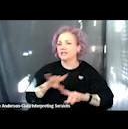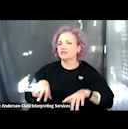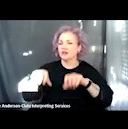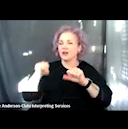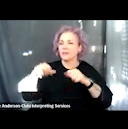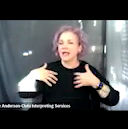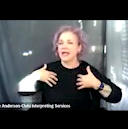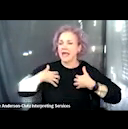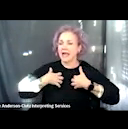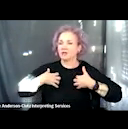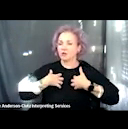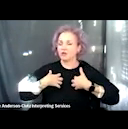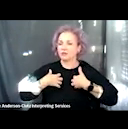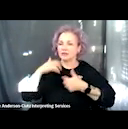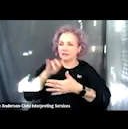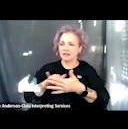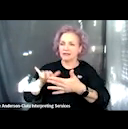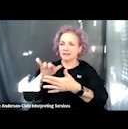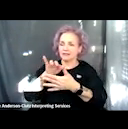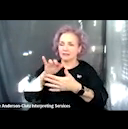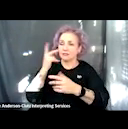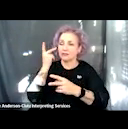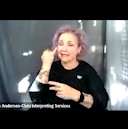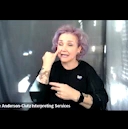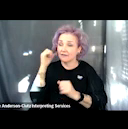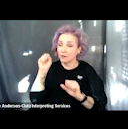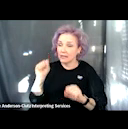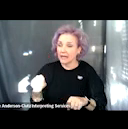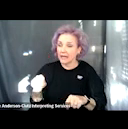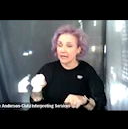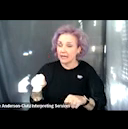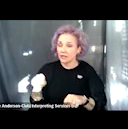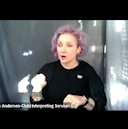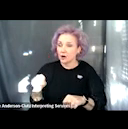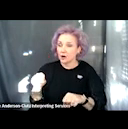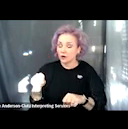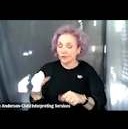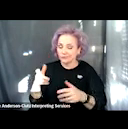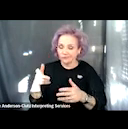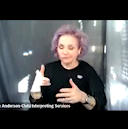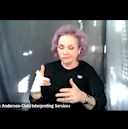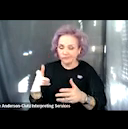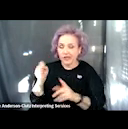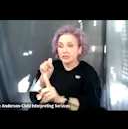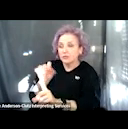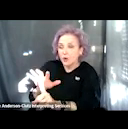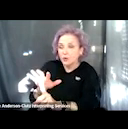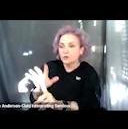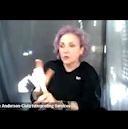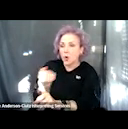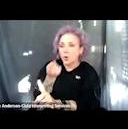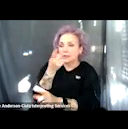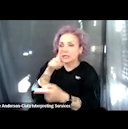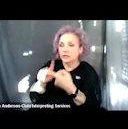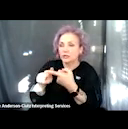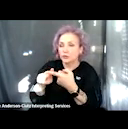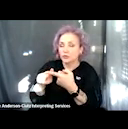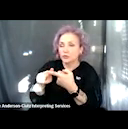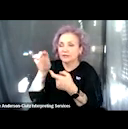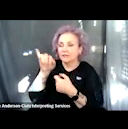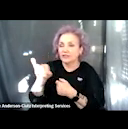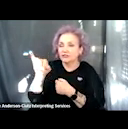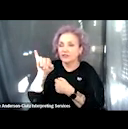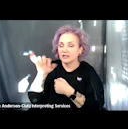work, I did a lot of behavioral studies in animals, in preclinical models, trying to understand how this